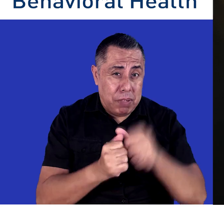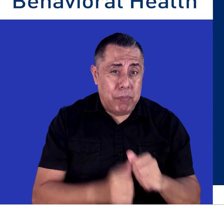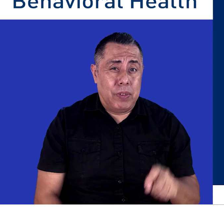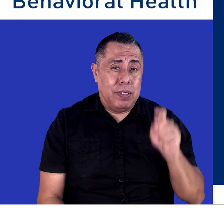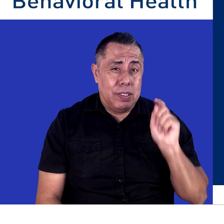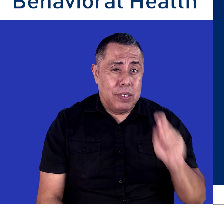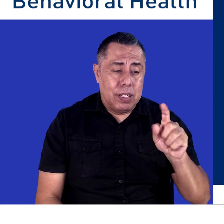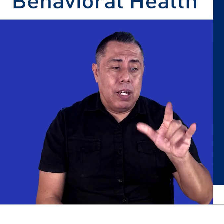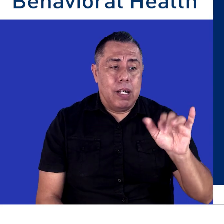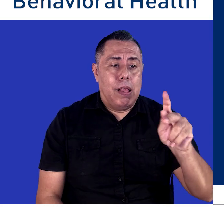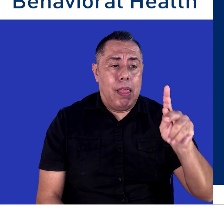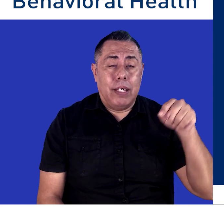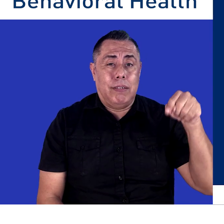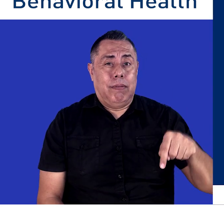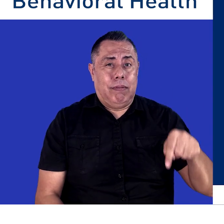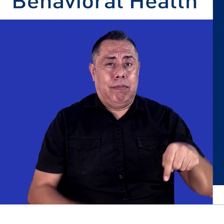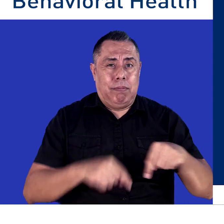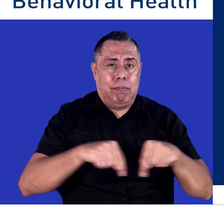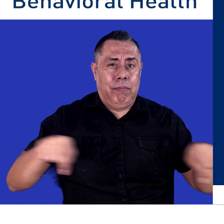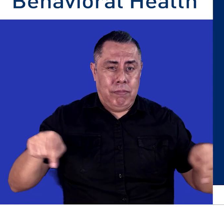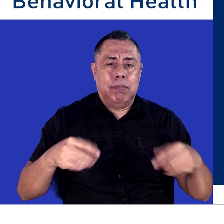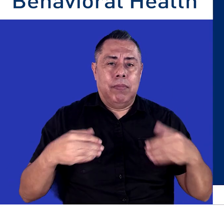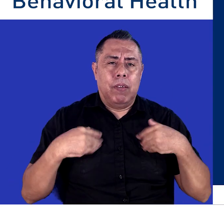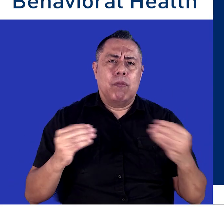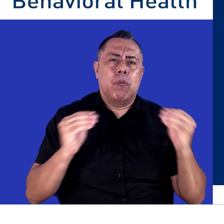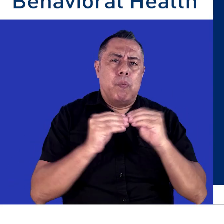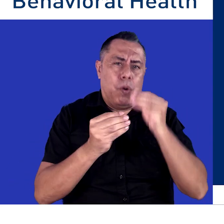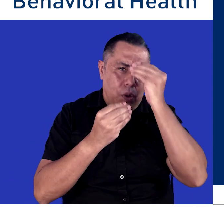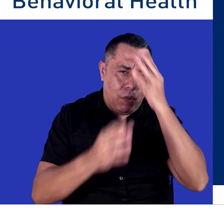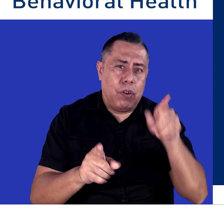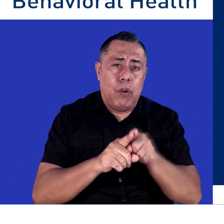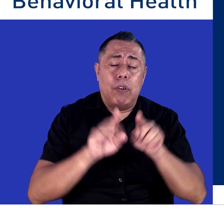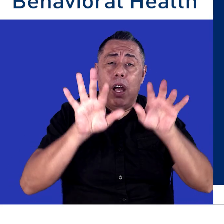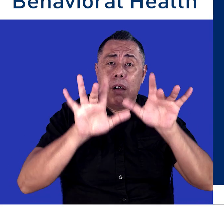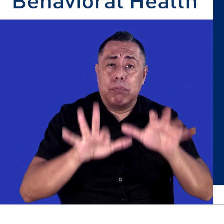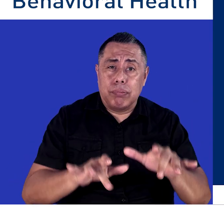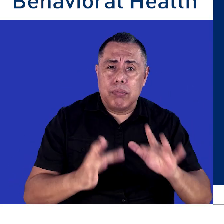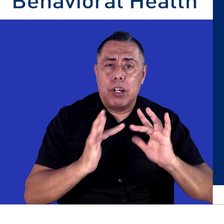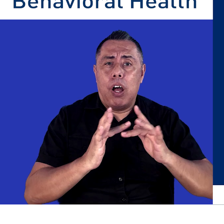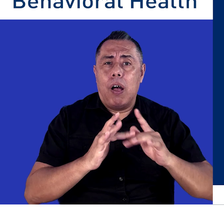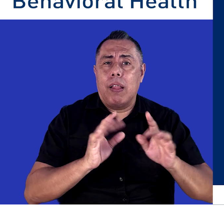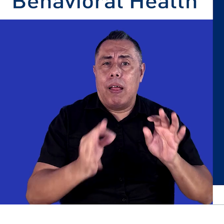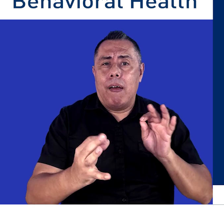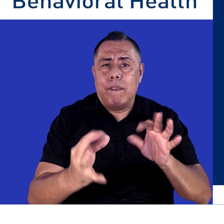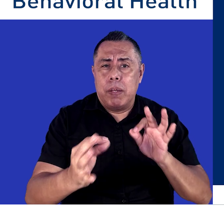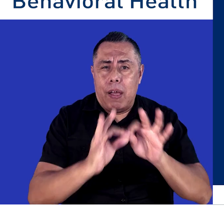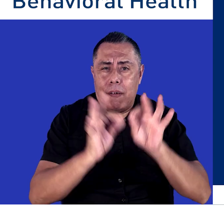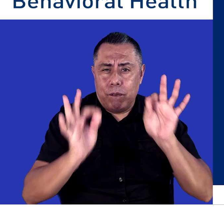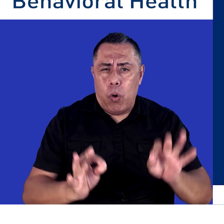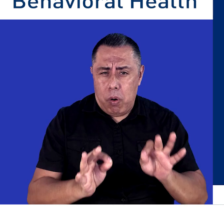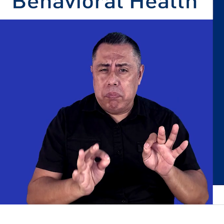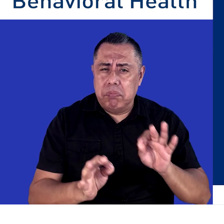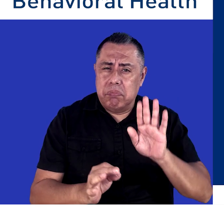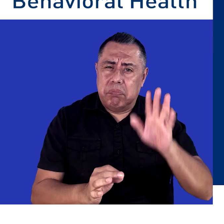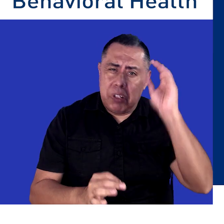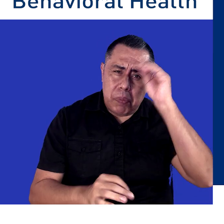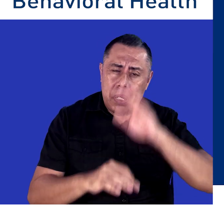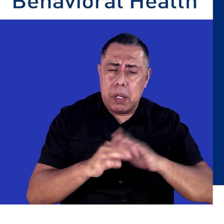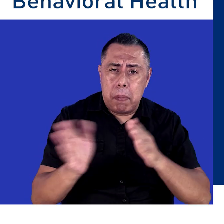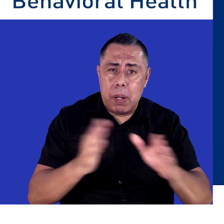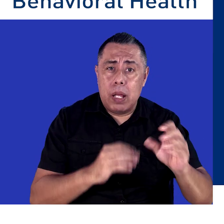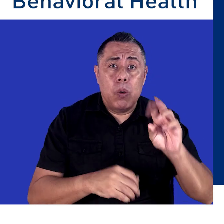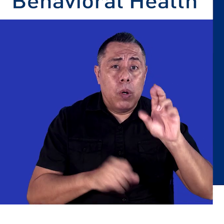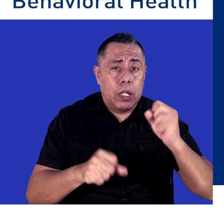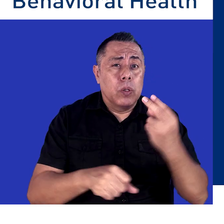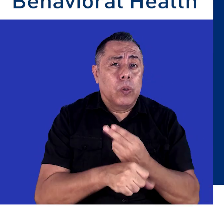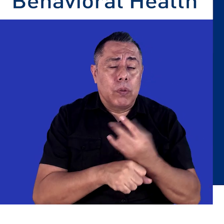forget to click on the link below for more information, to complete an online feedback form about the plan, or to